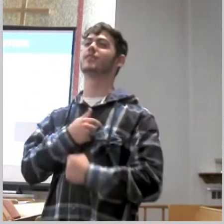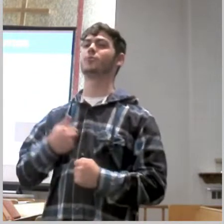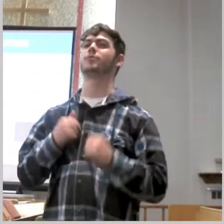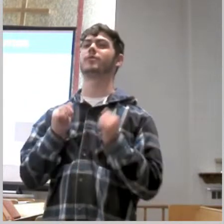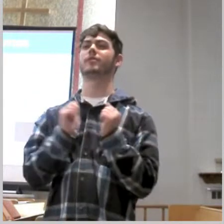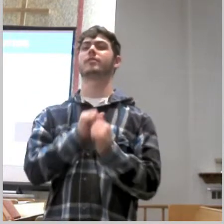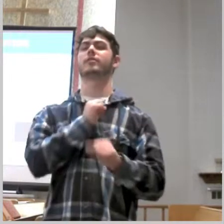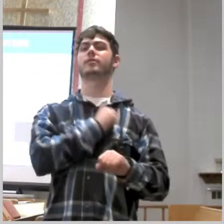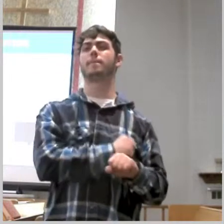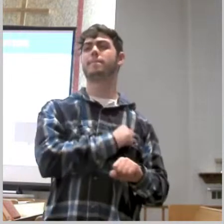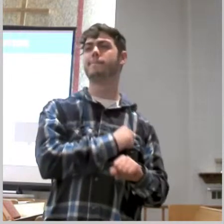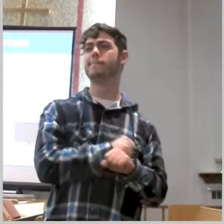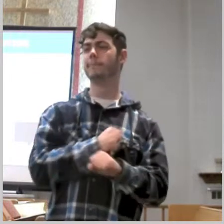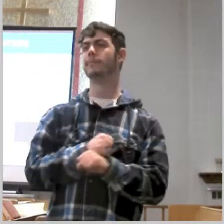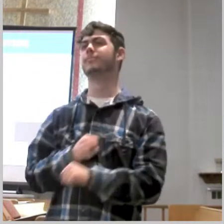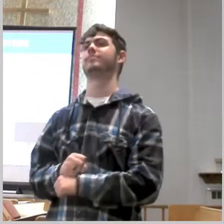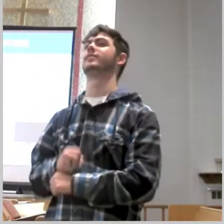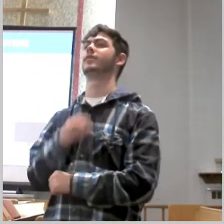have, Father,